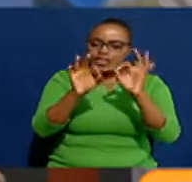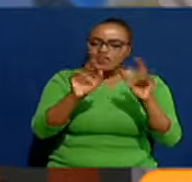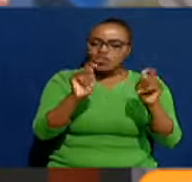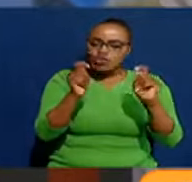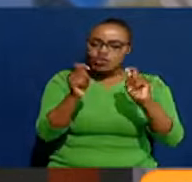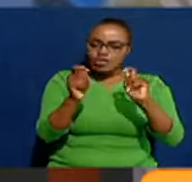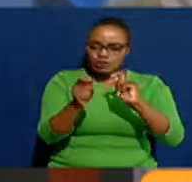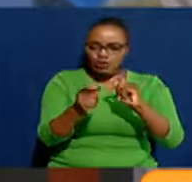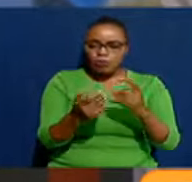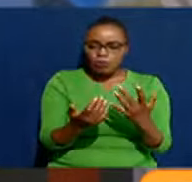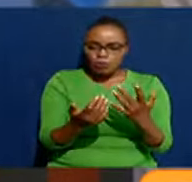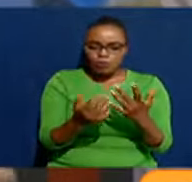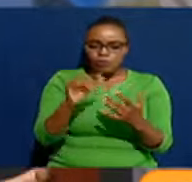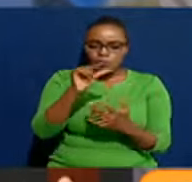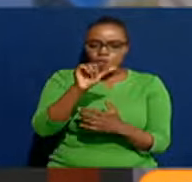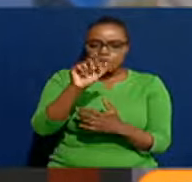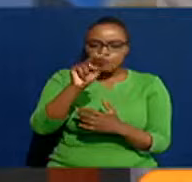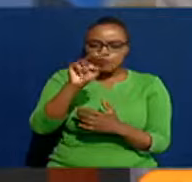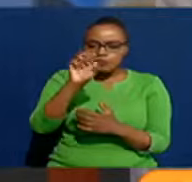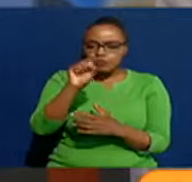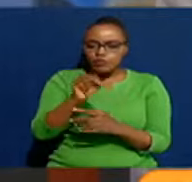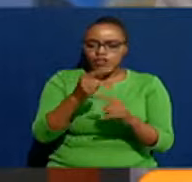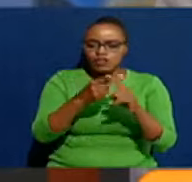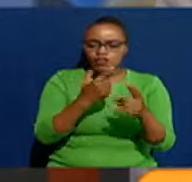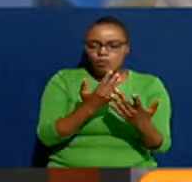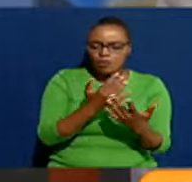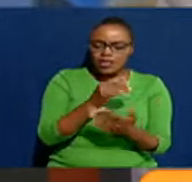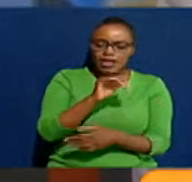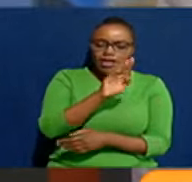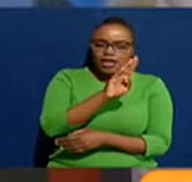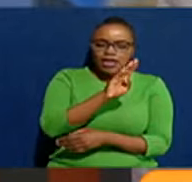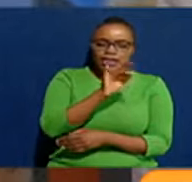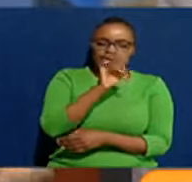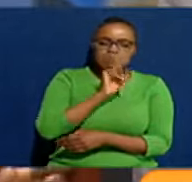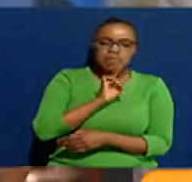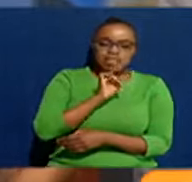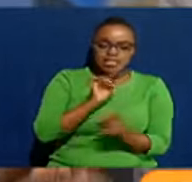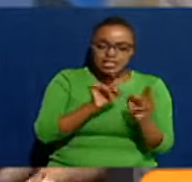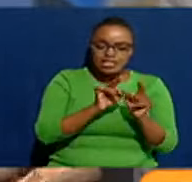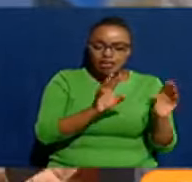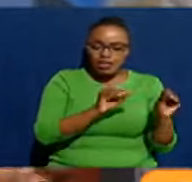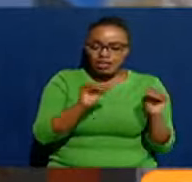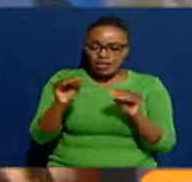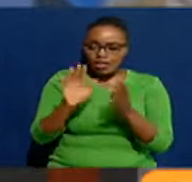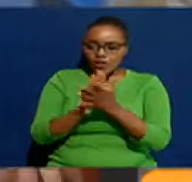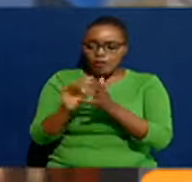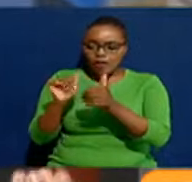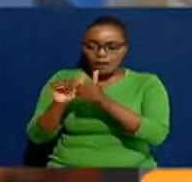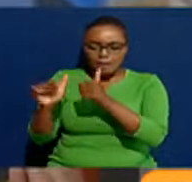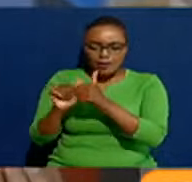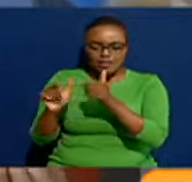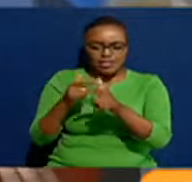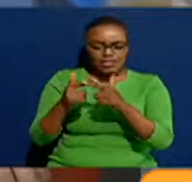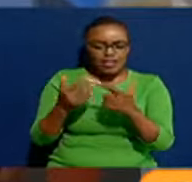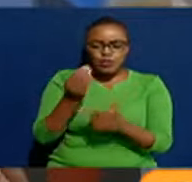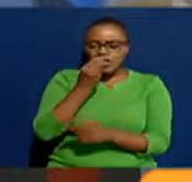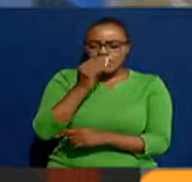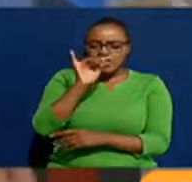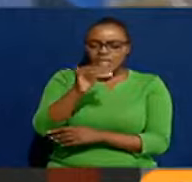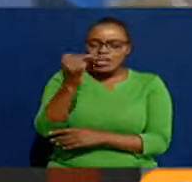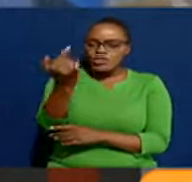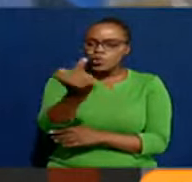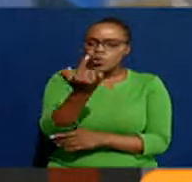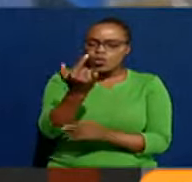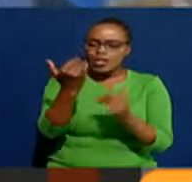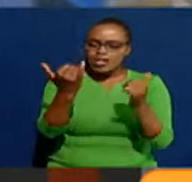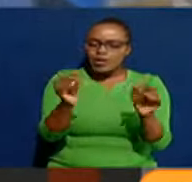transform genes from beans because you want the proteins in beans to move into maize, naturally we eat them. Only that